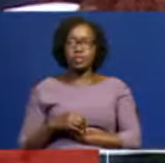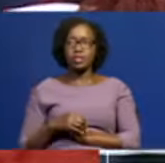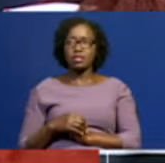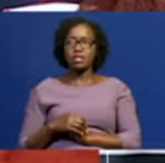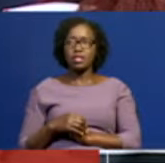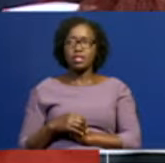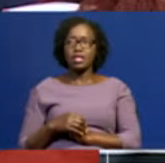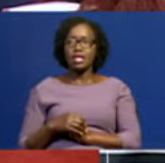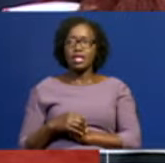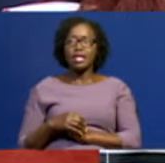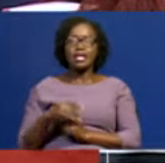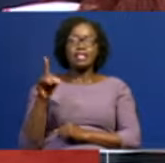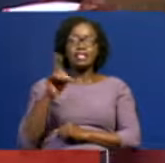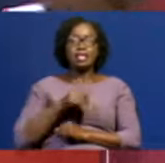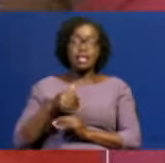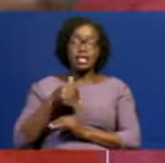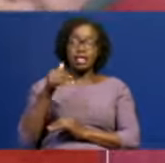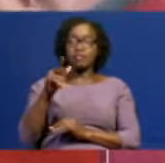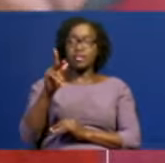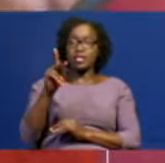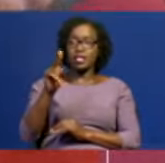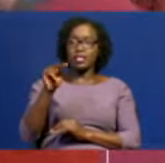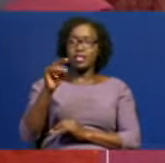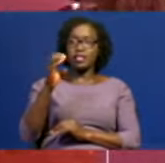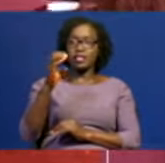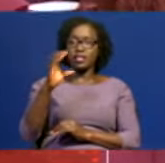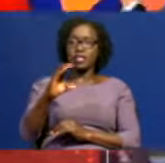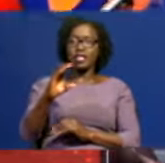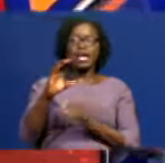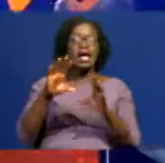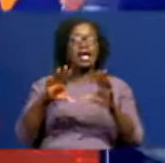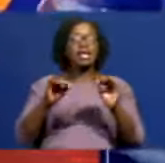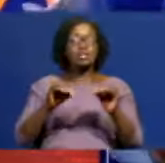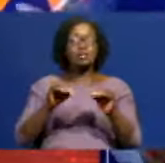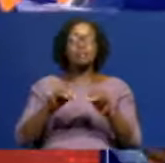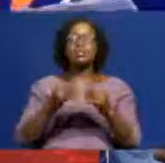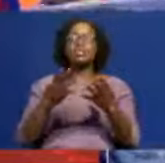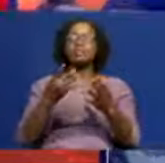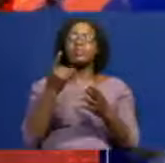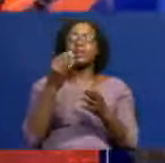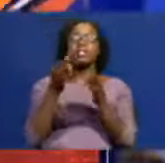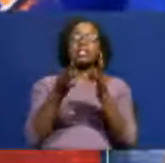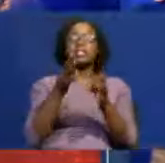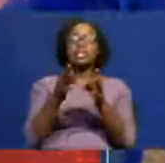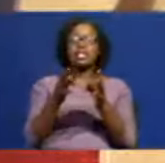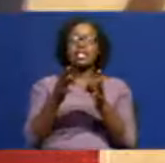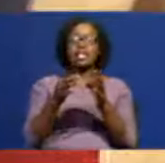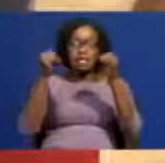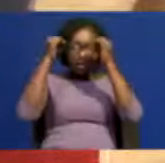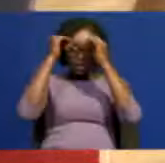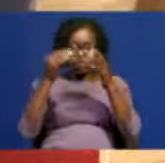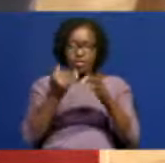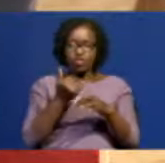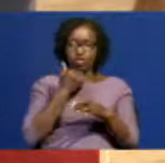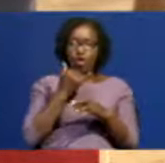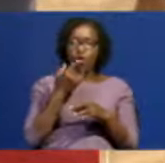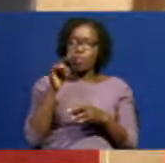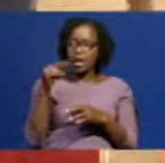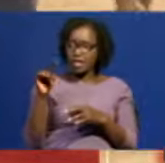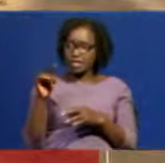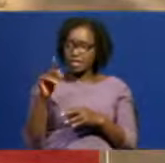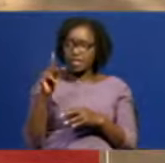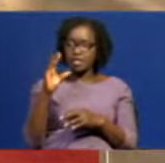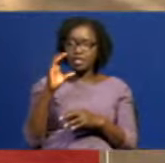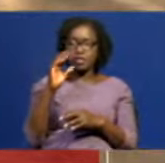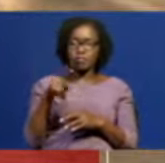A day after Kenya National Examination Council admitted having awarded 133 candidates wrong marks in this year's KCPE